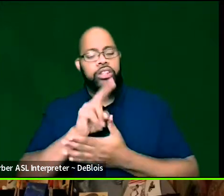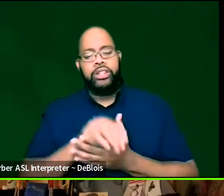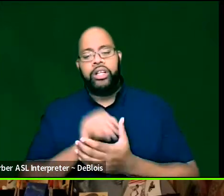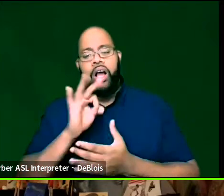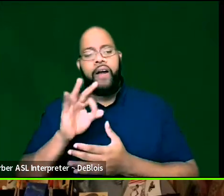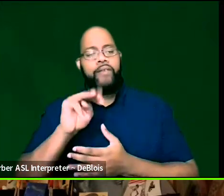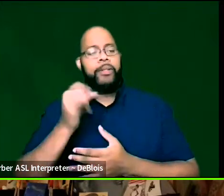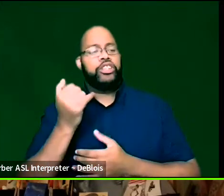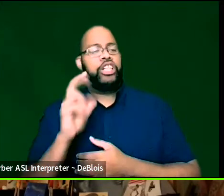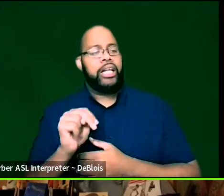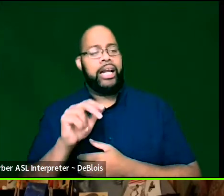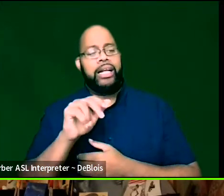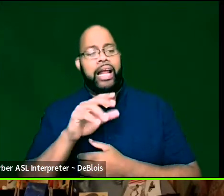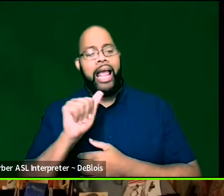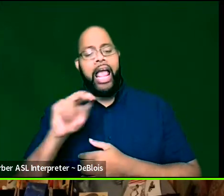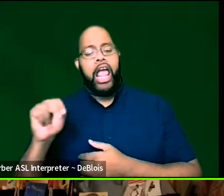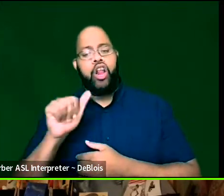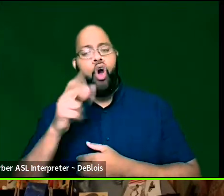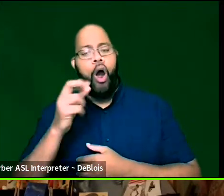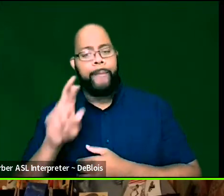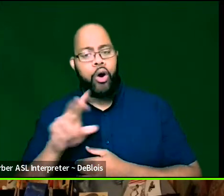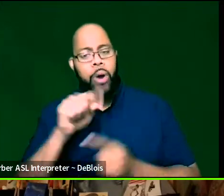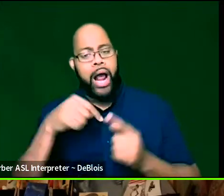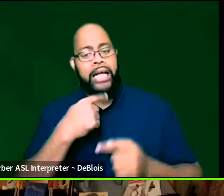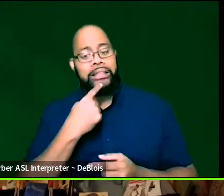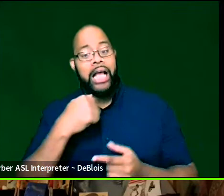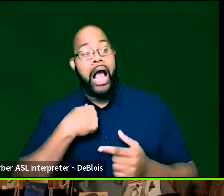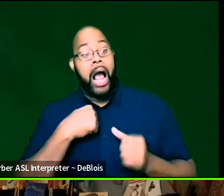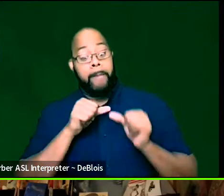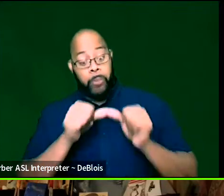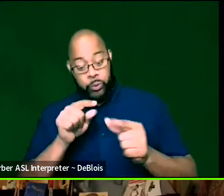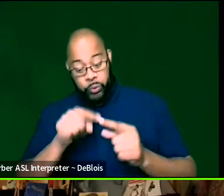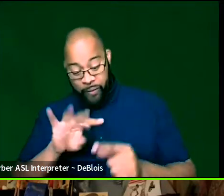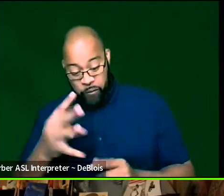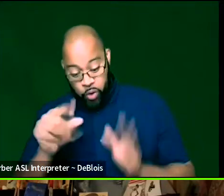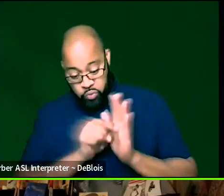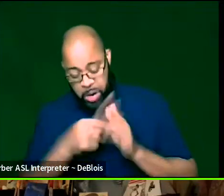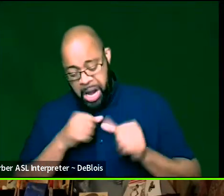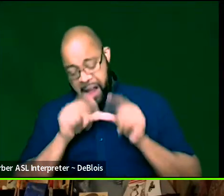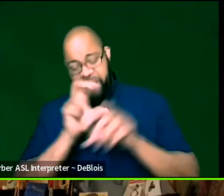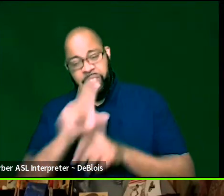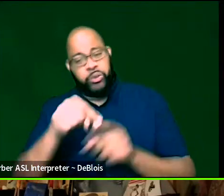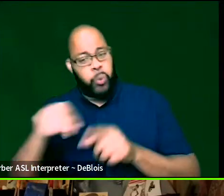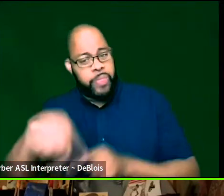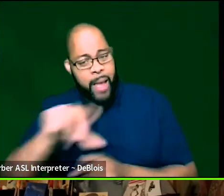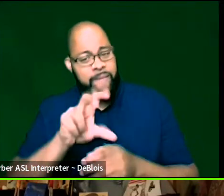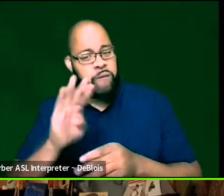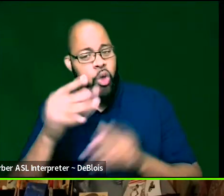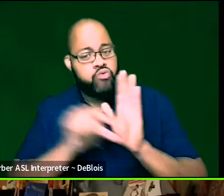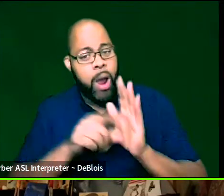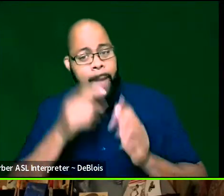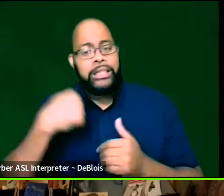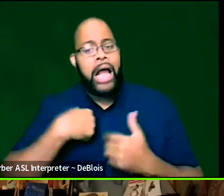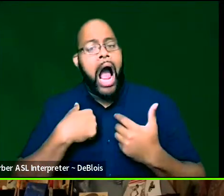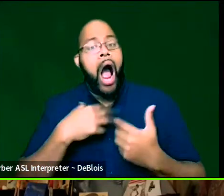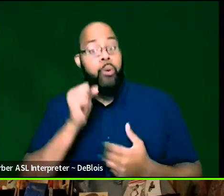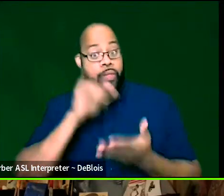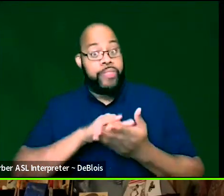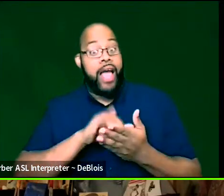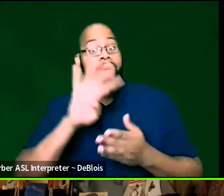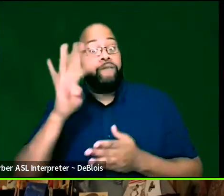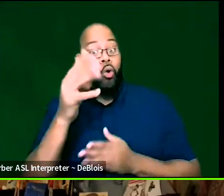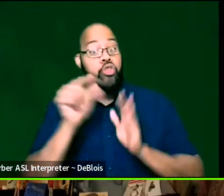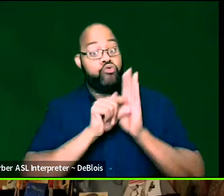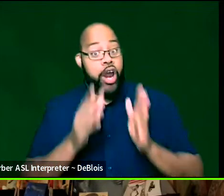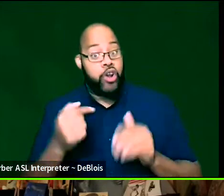of Michigan, Ann Arbor. And when I said I'm going all the way down to the fourth grader, because I was that fourth